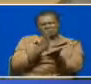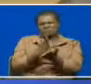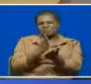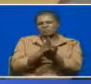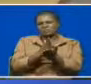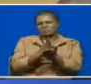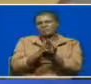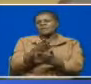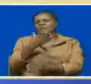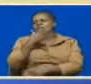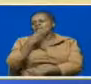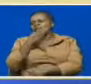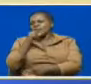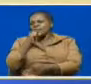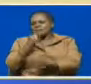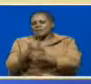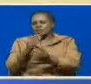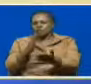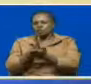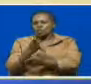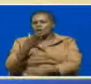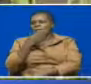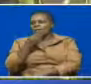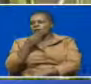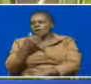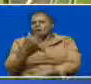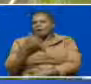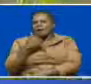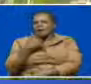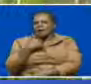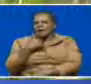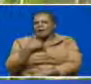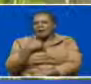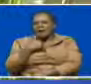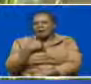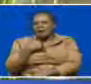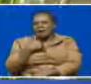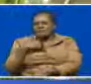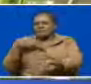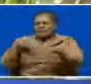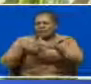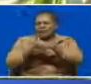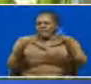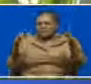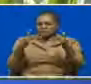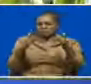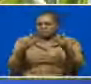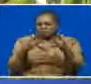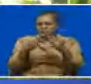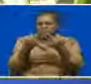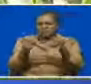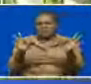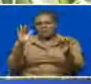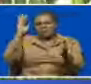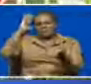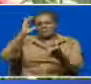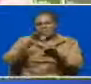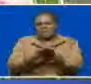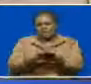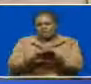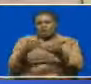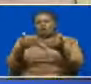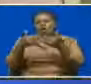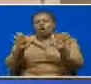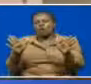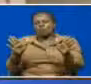With dad ensuring Mugisa has no unmonitored access to the internet, this family believes